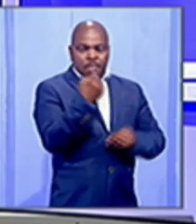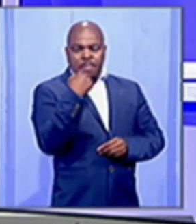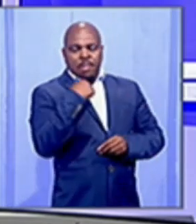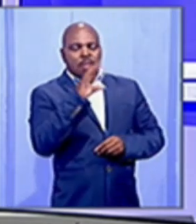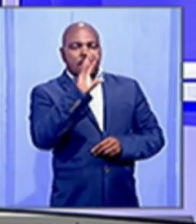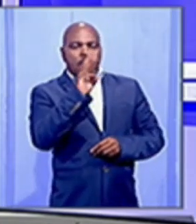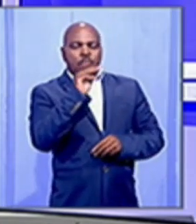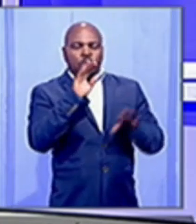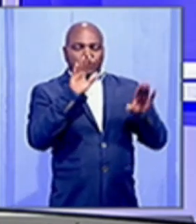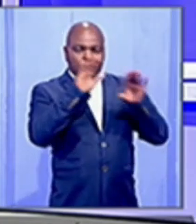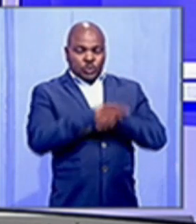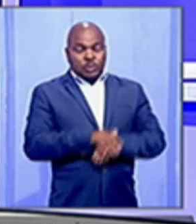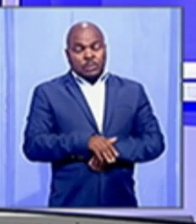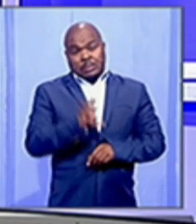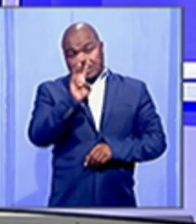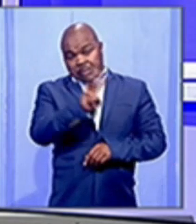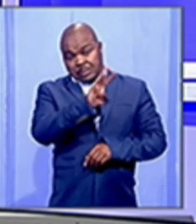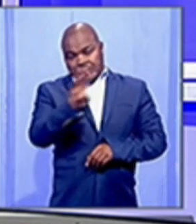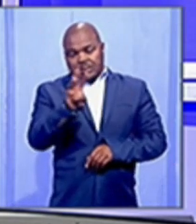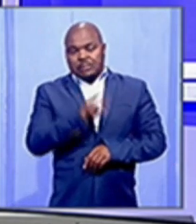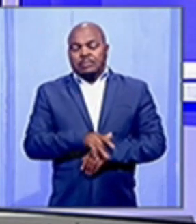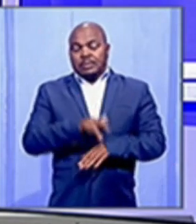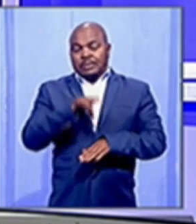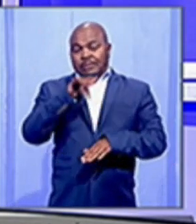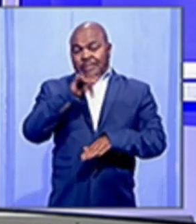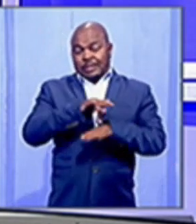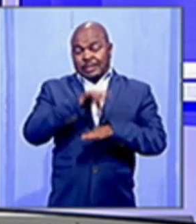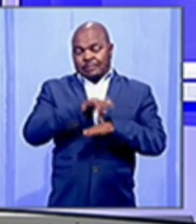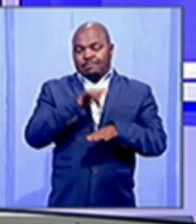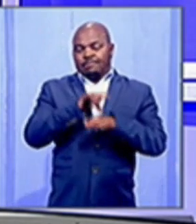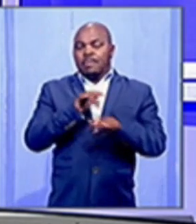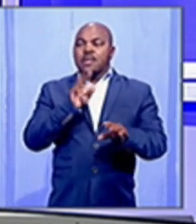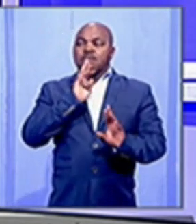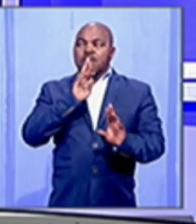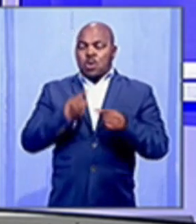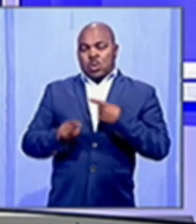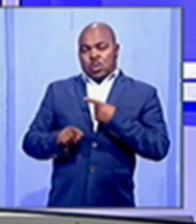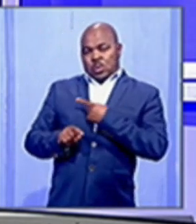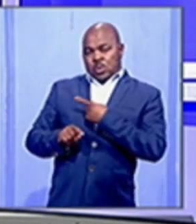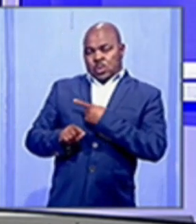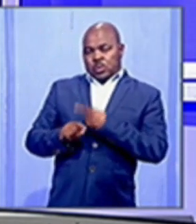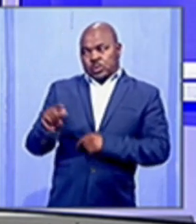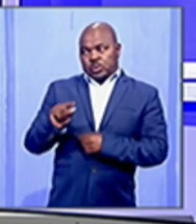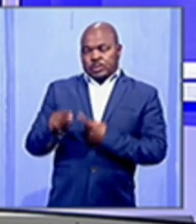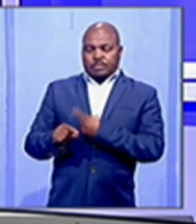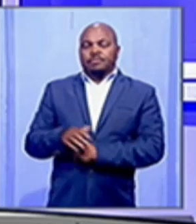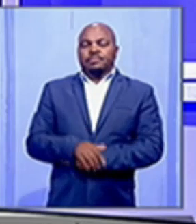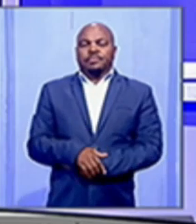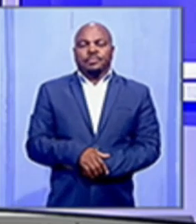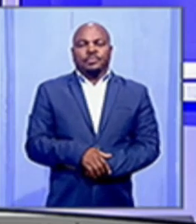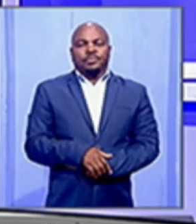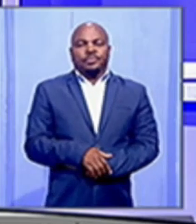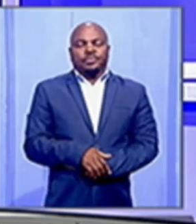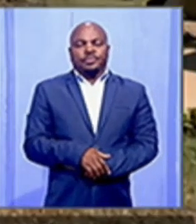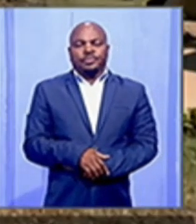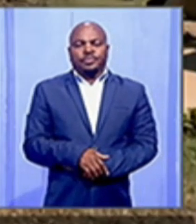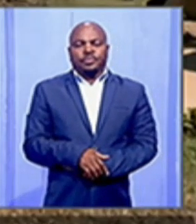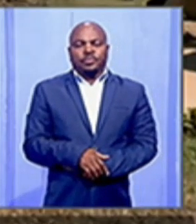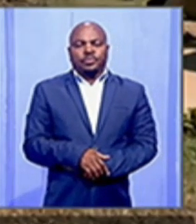maitsiboa. Motho wetso o lemosiwa fa pegelo e latelang e ka ama batho ba maikutlo a bosisi mo go maswe.